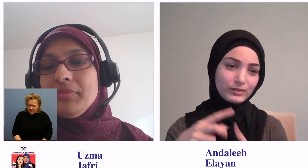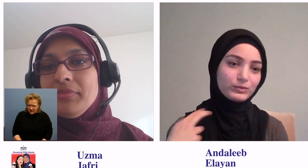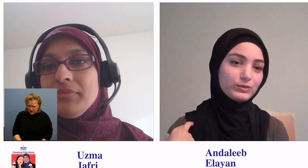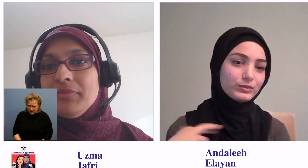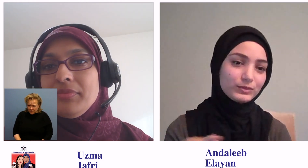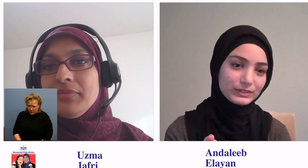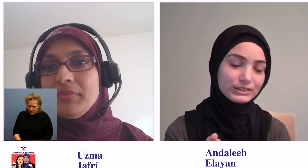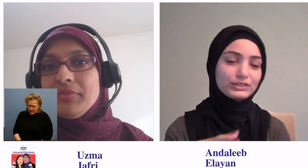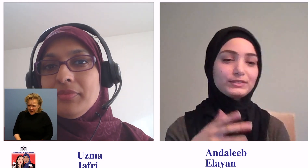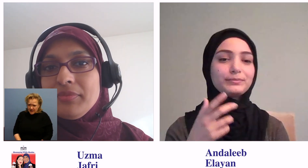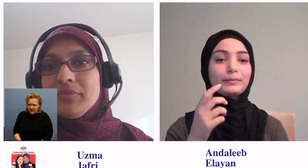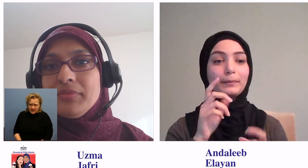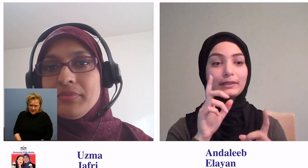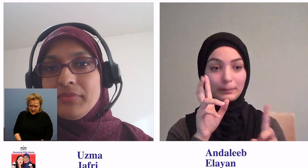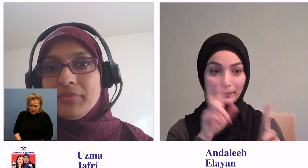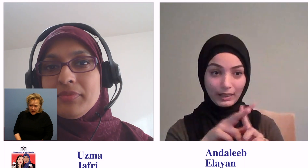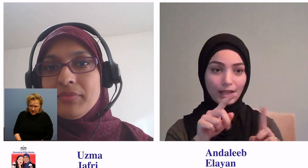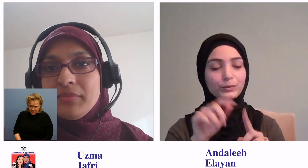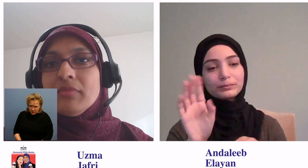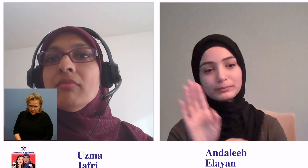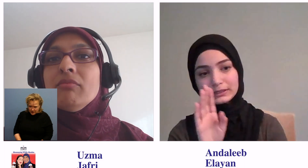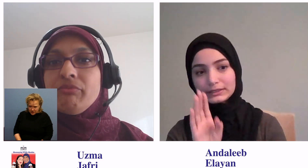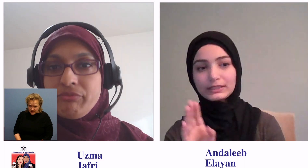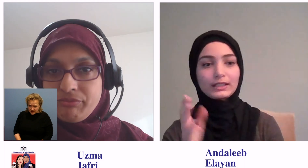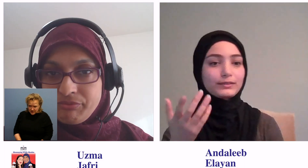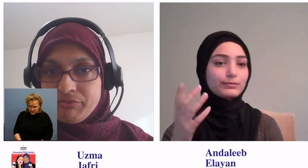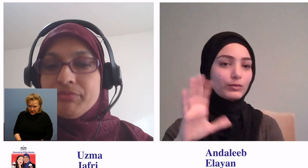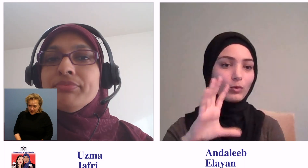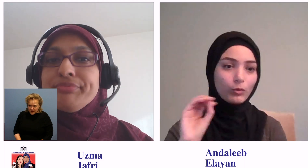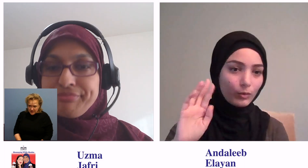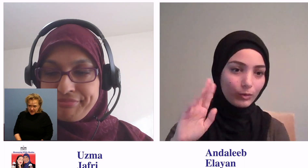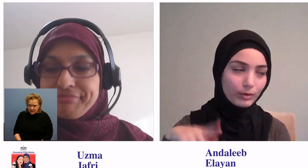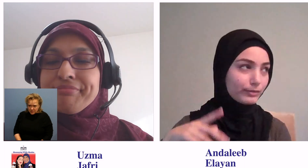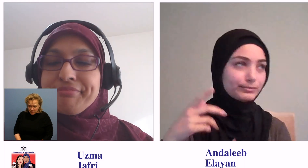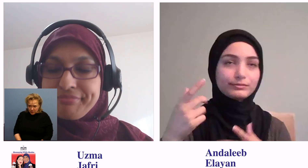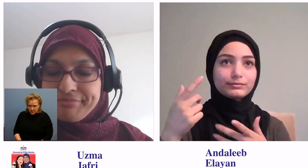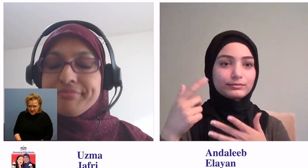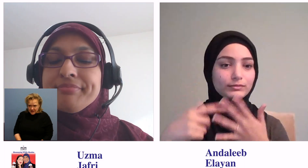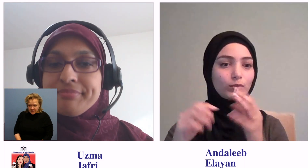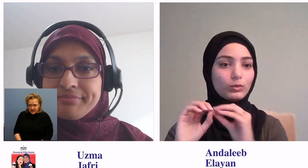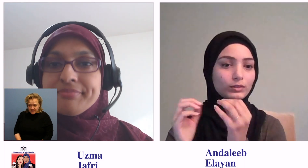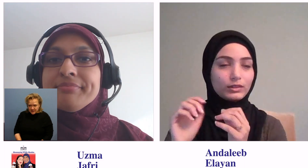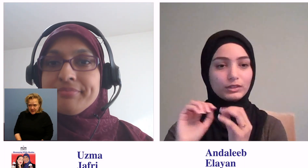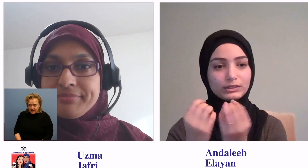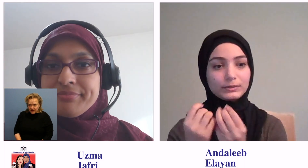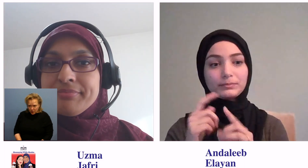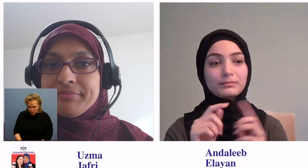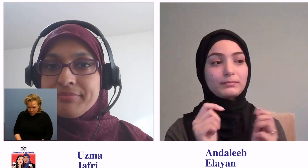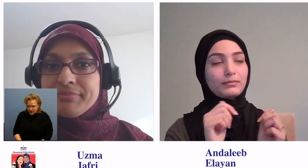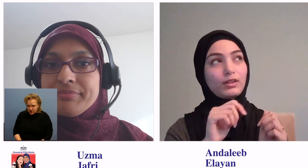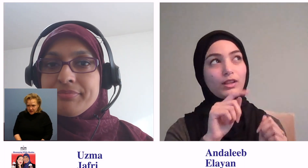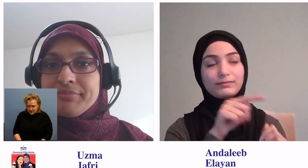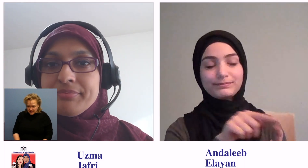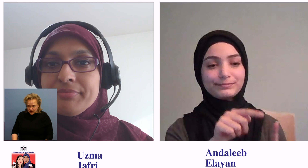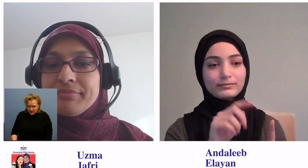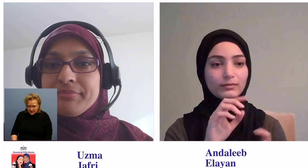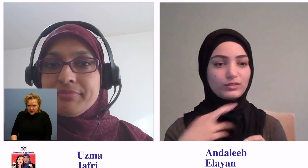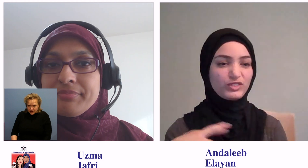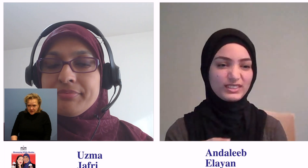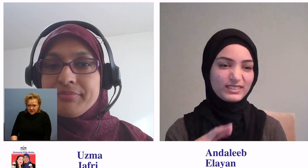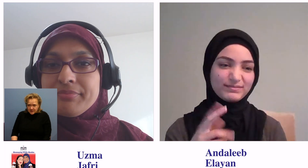That's a good point. ADA doesn't apply to religious environments. That's more for businesses, you know, corporations,